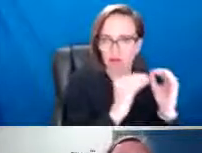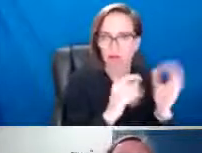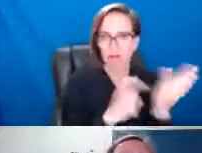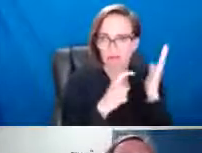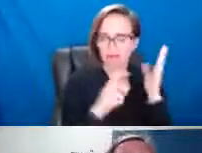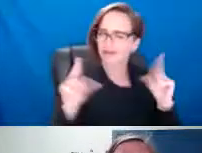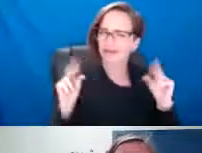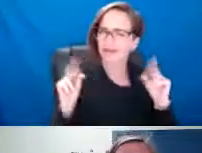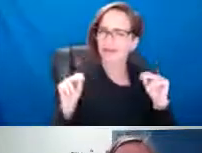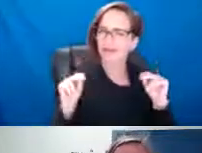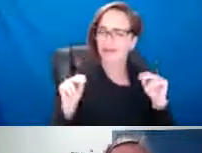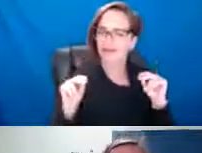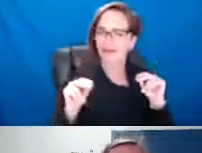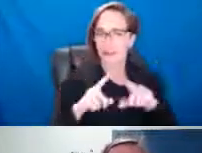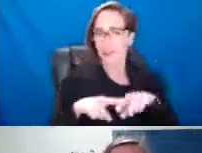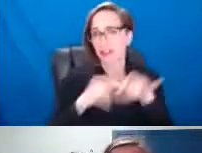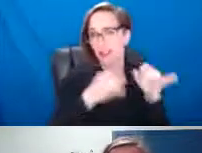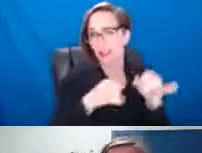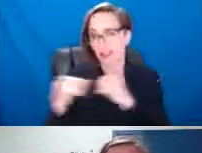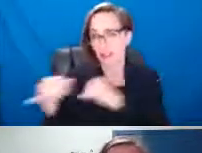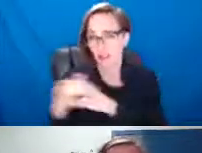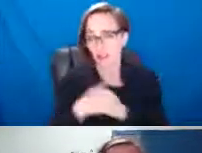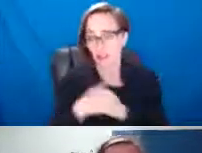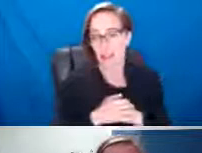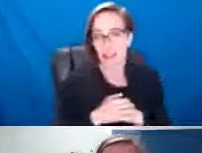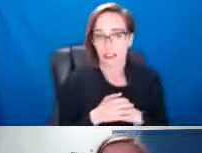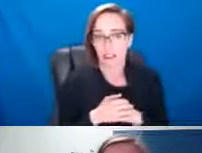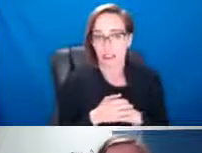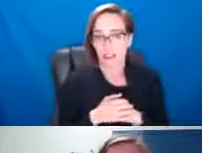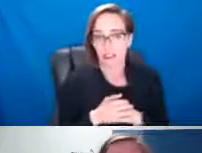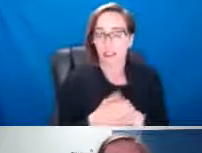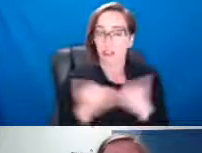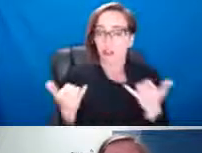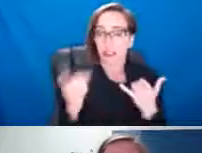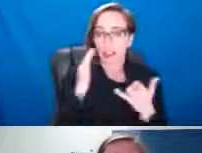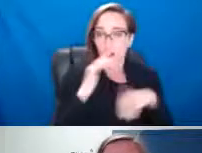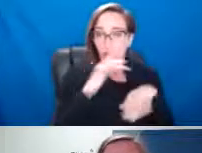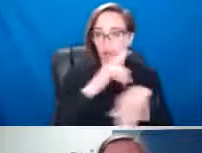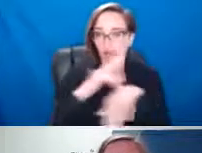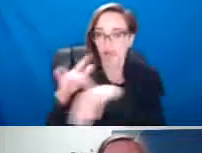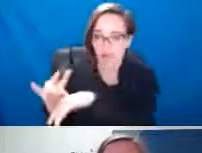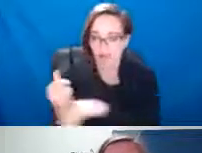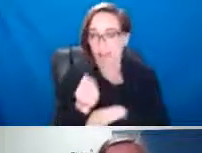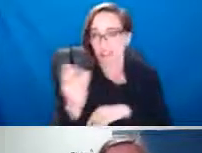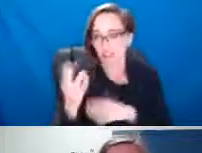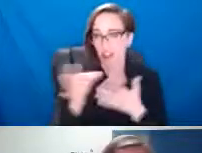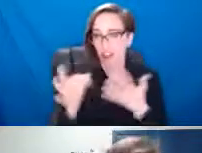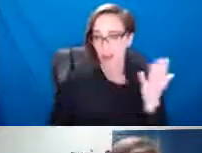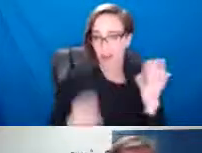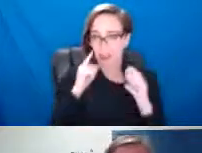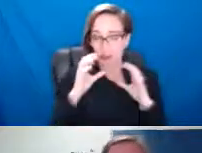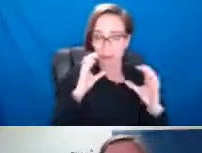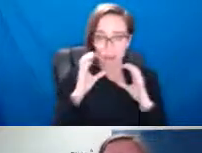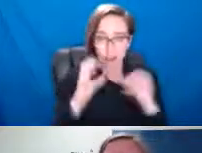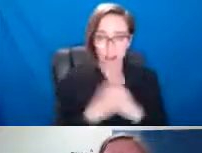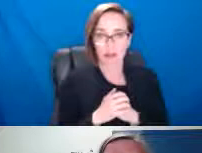So as we go on today, you're going to find that I'm going to talk about several different modes of communication, and I hope that